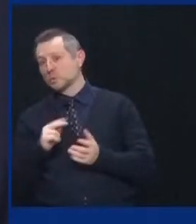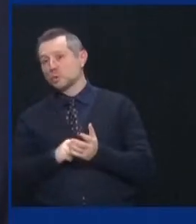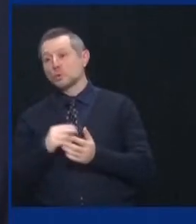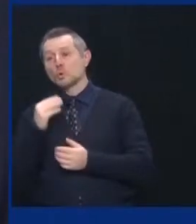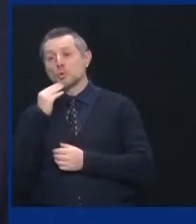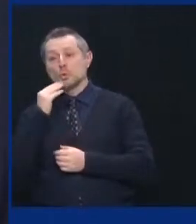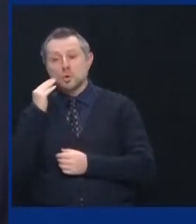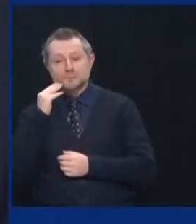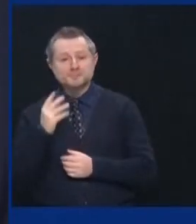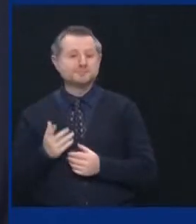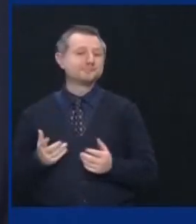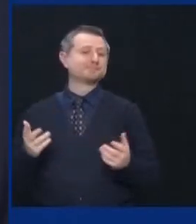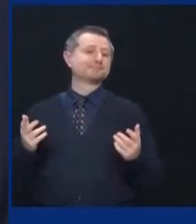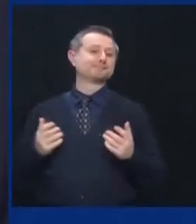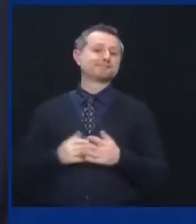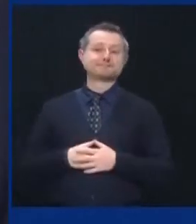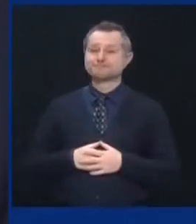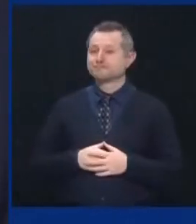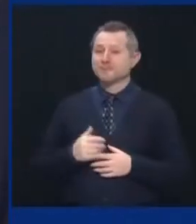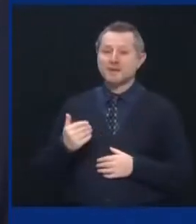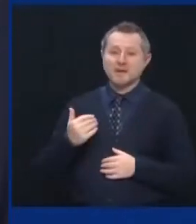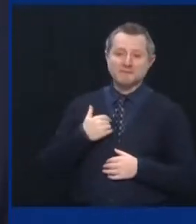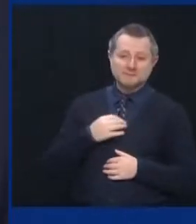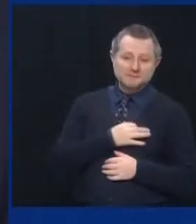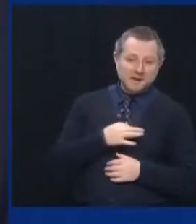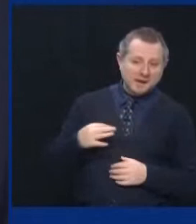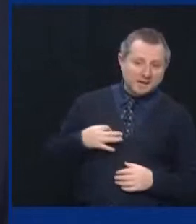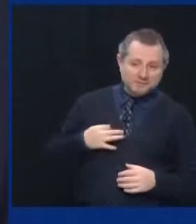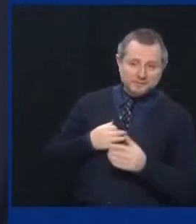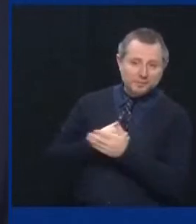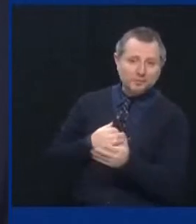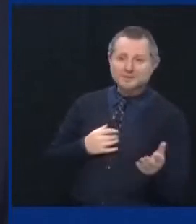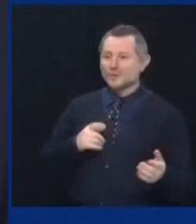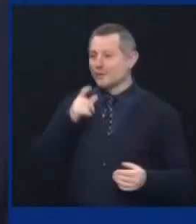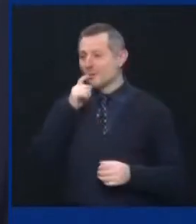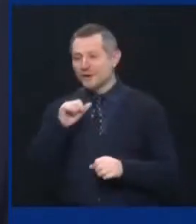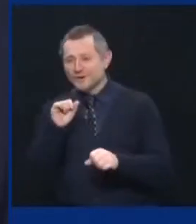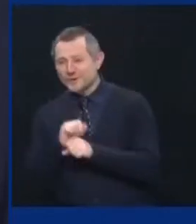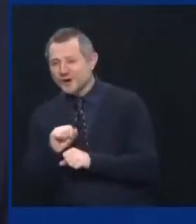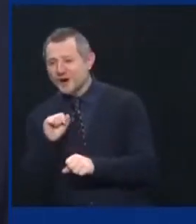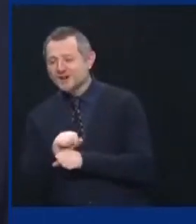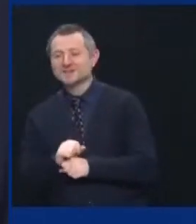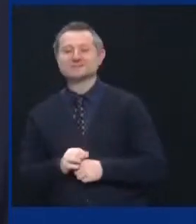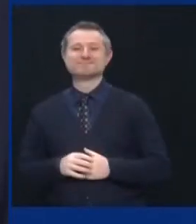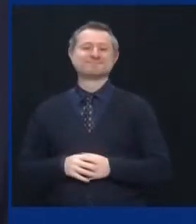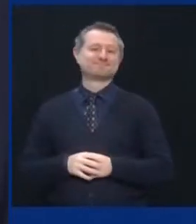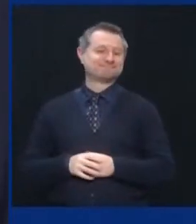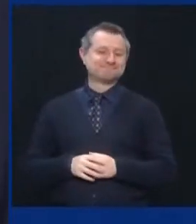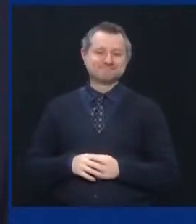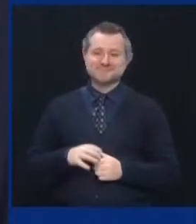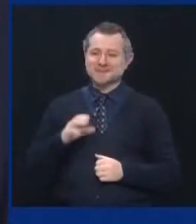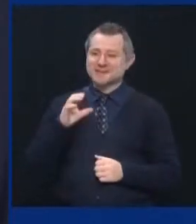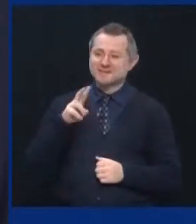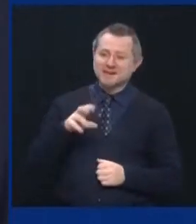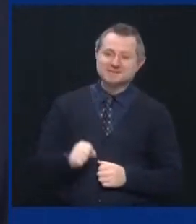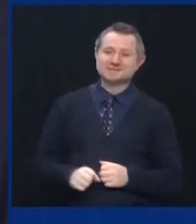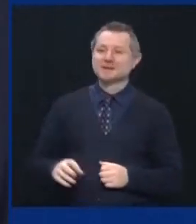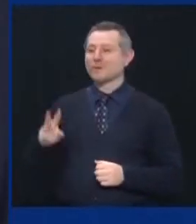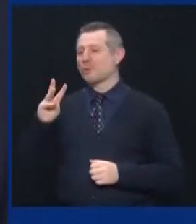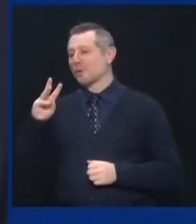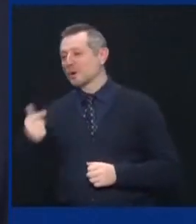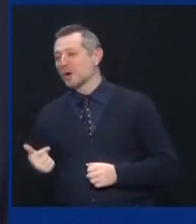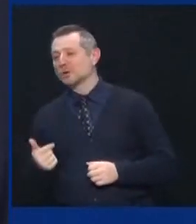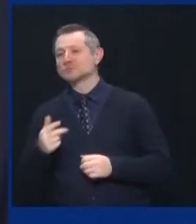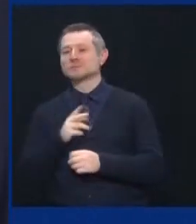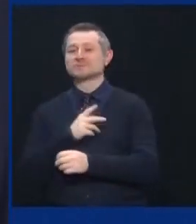homes have staff going into the nursing home from CVS, Walgreens, some other pharmacies that